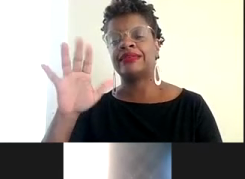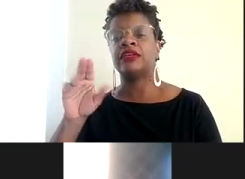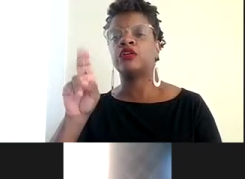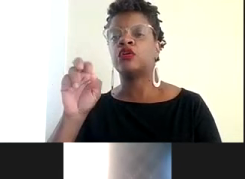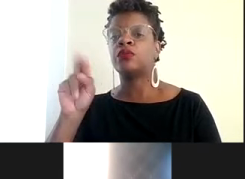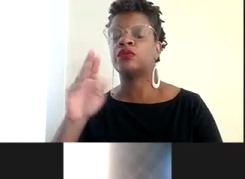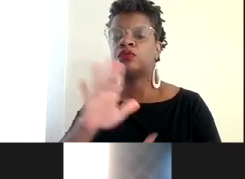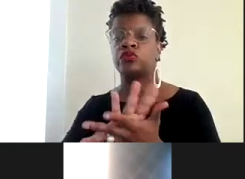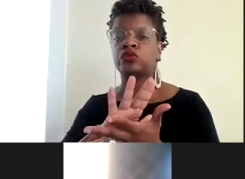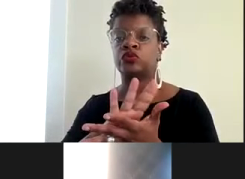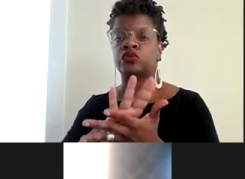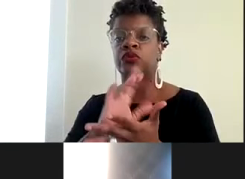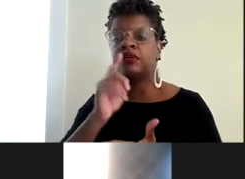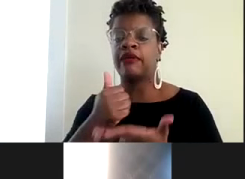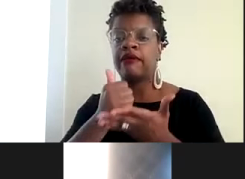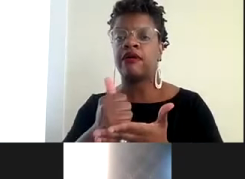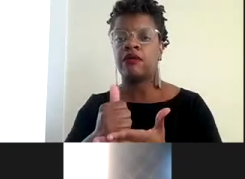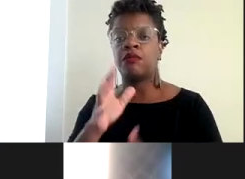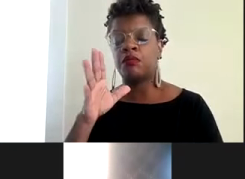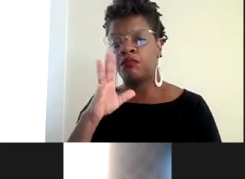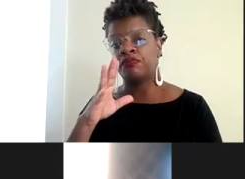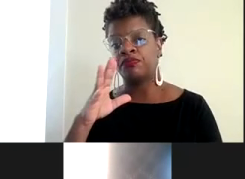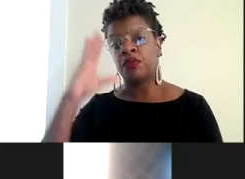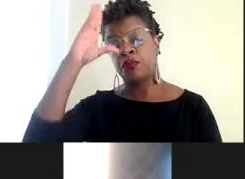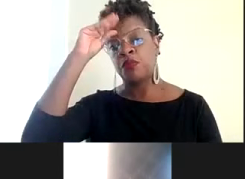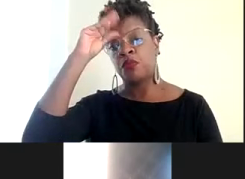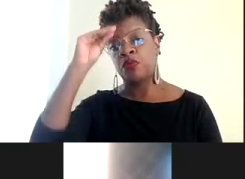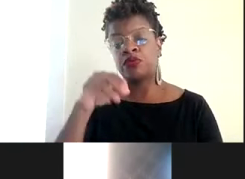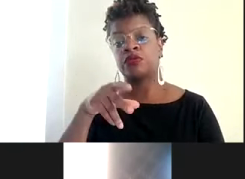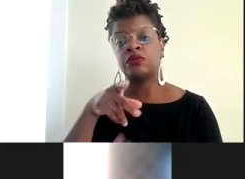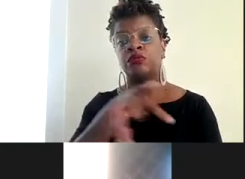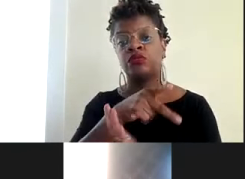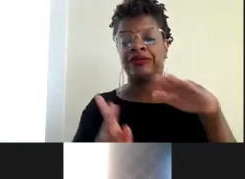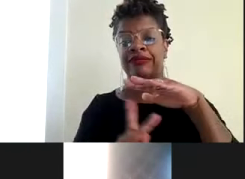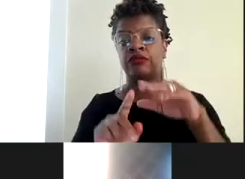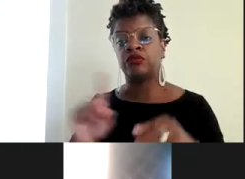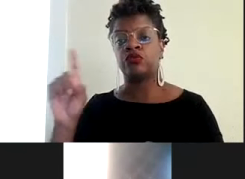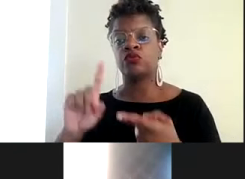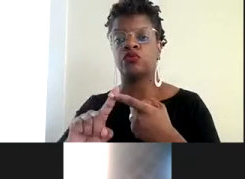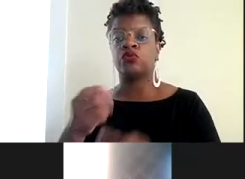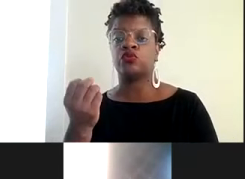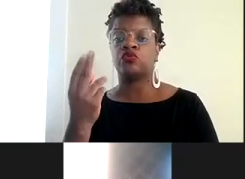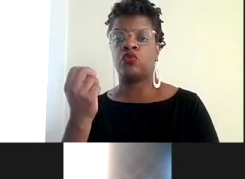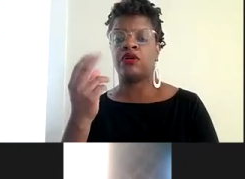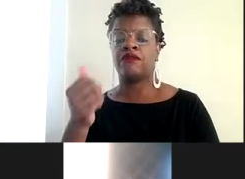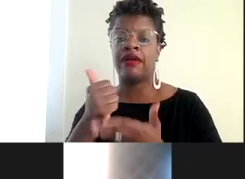achieving African American boys in urban schools pre-K through 12, racial ethnic identity development of boys, STEM